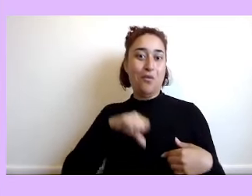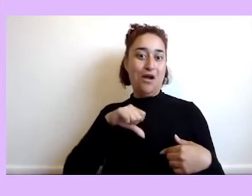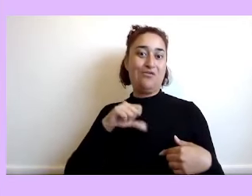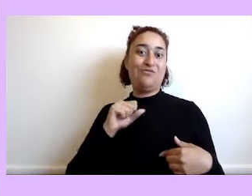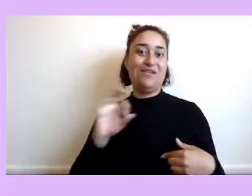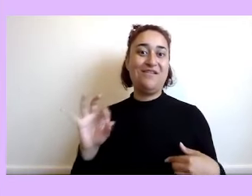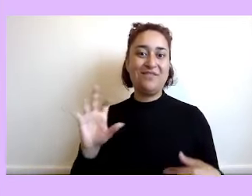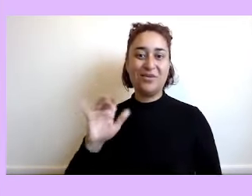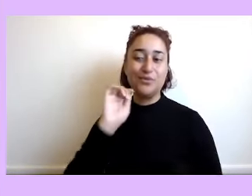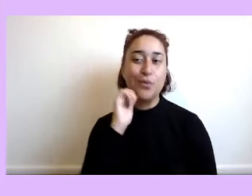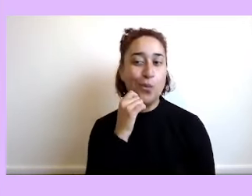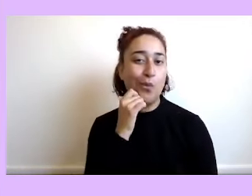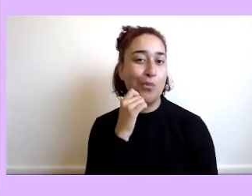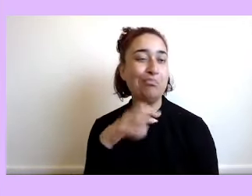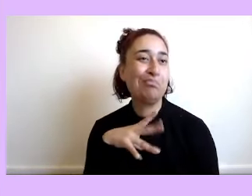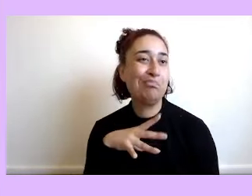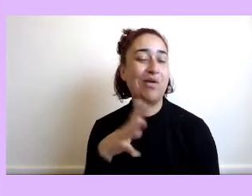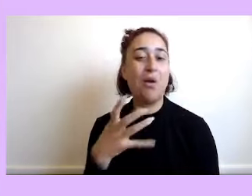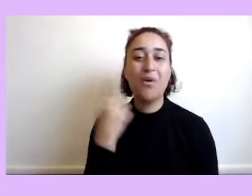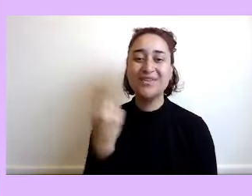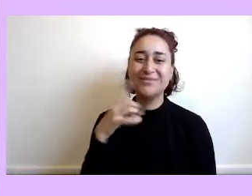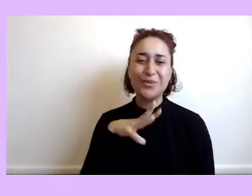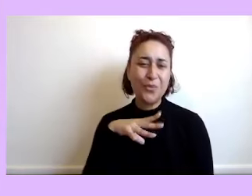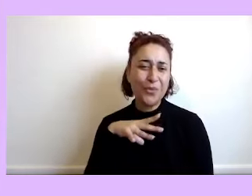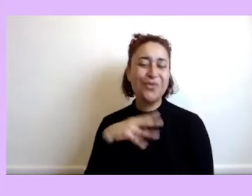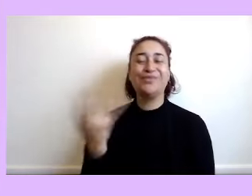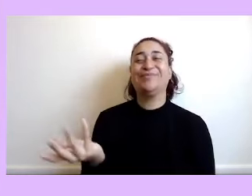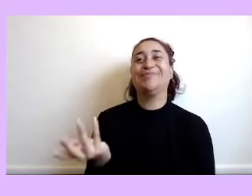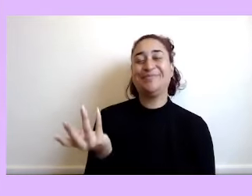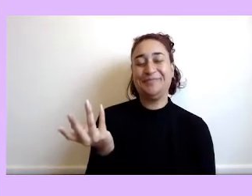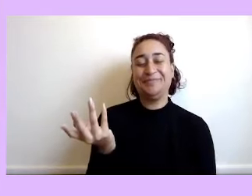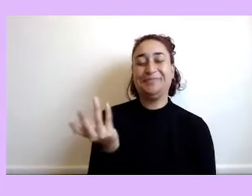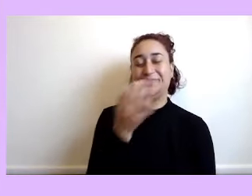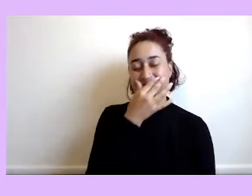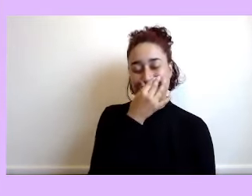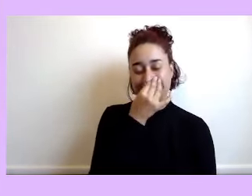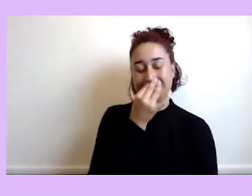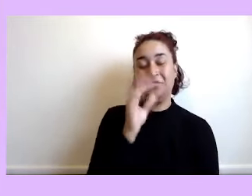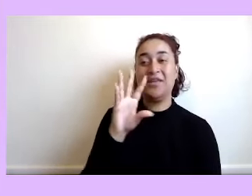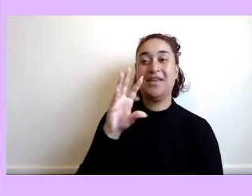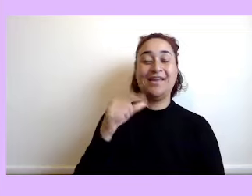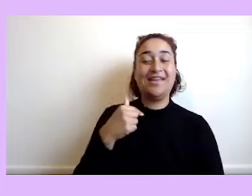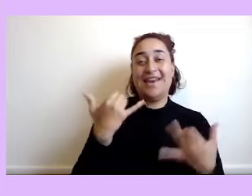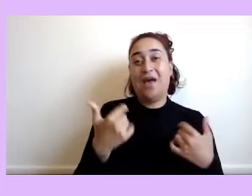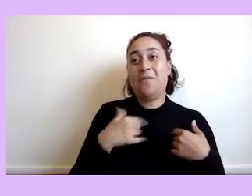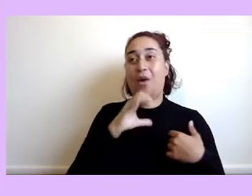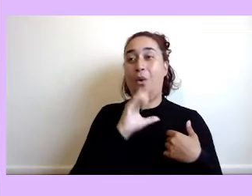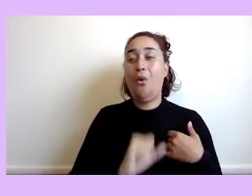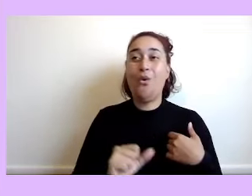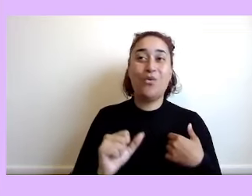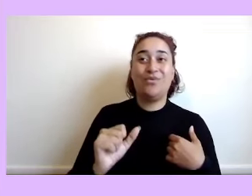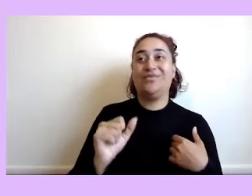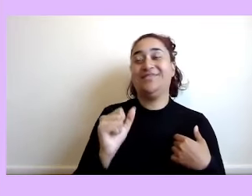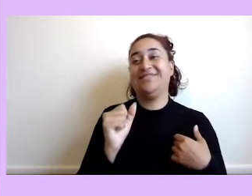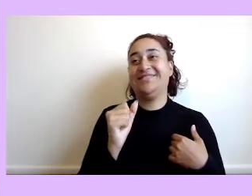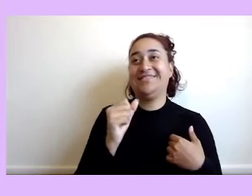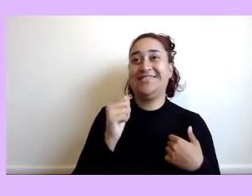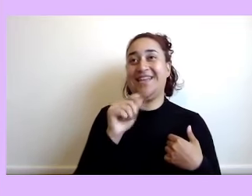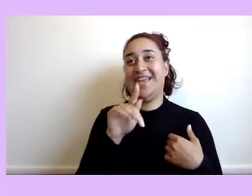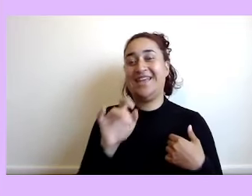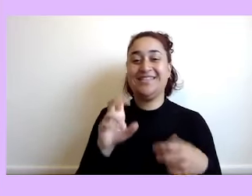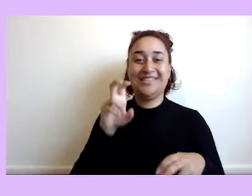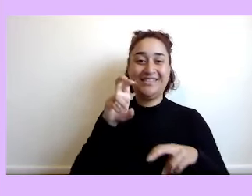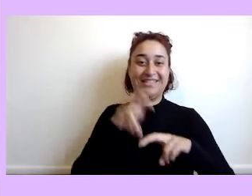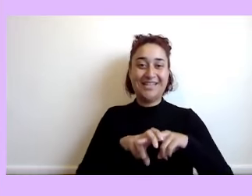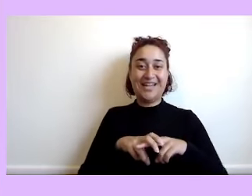cool. I wanted something cool. And even in my old age, last night sitting at Comfort